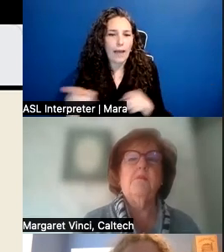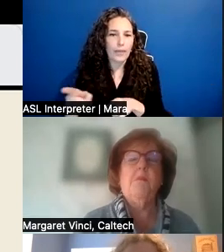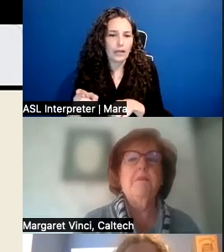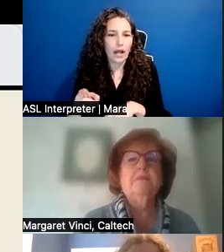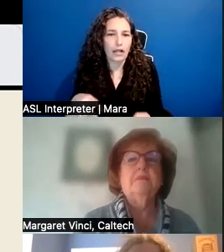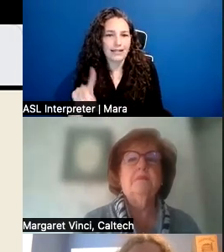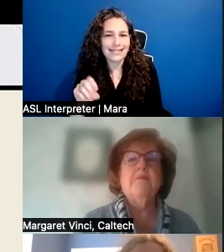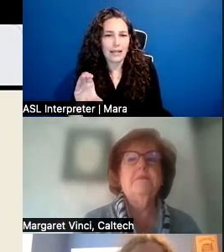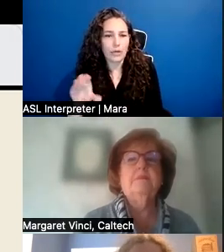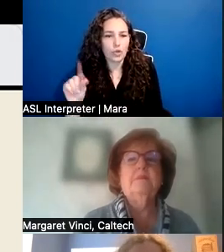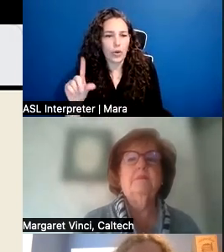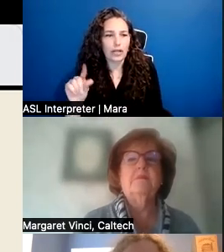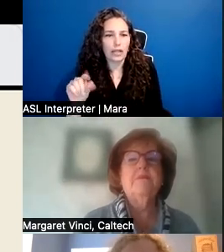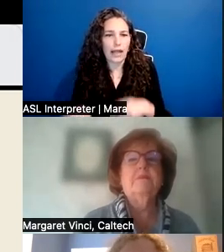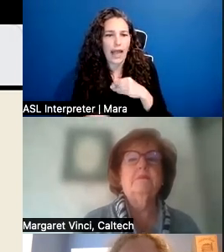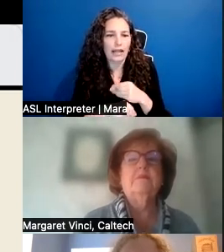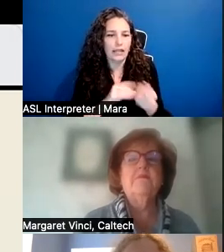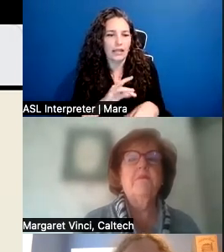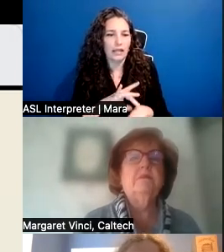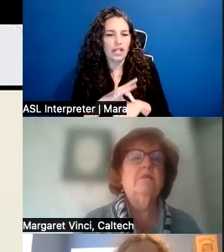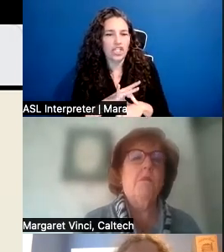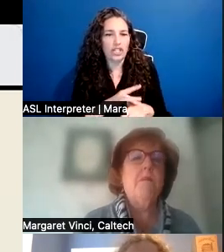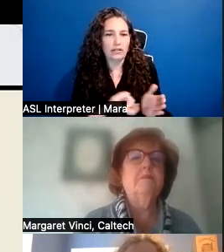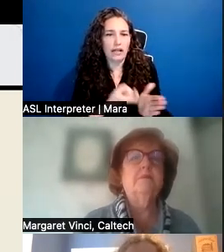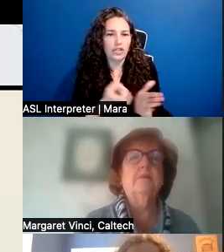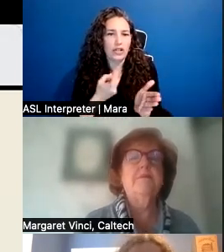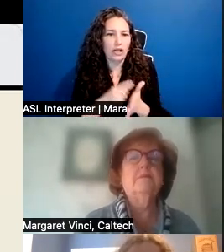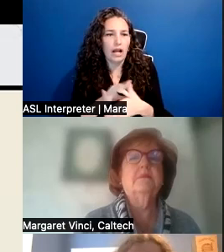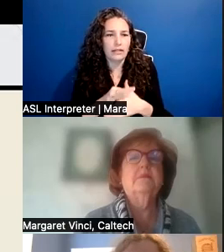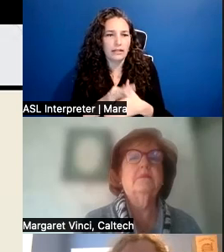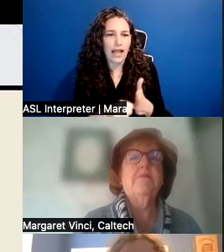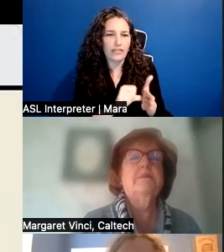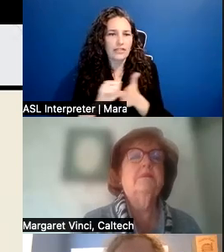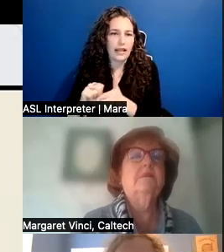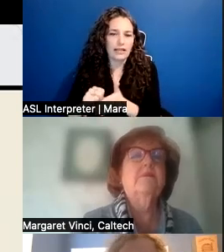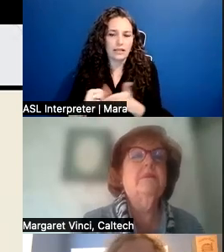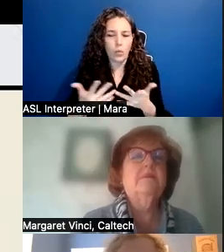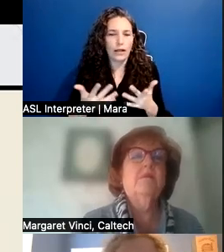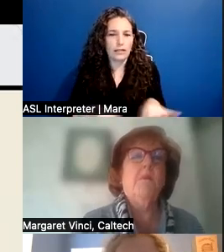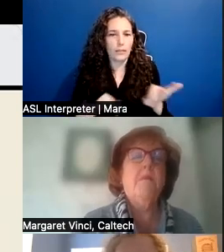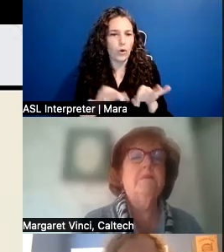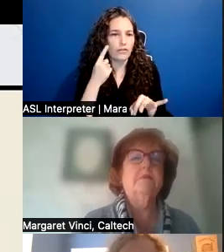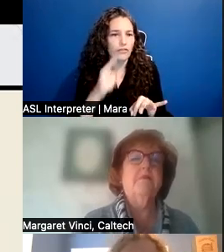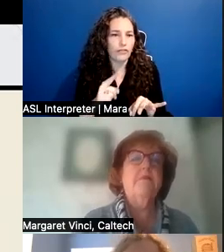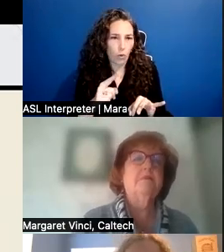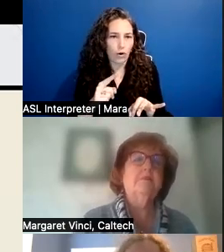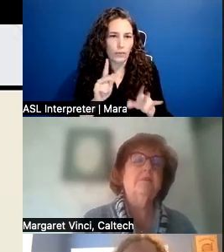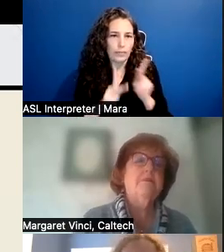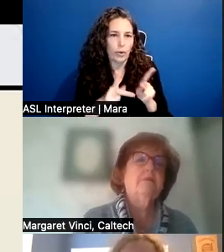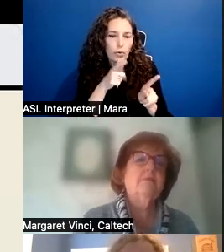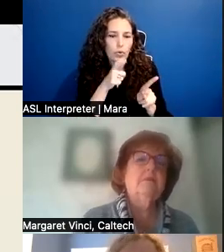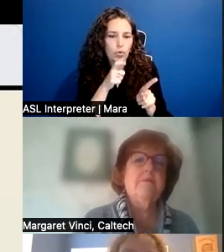context, and emphasize some of the points that I think are really important for anyone dealing